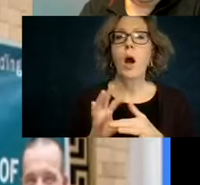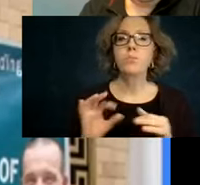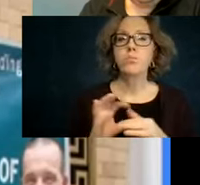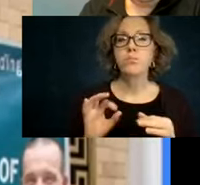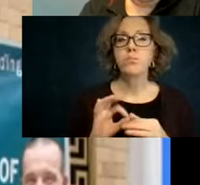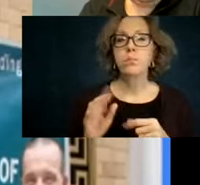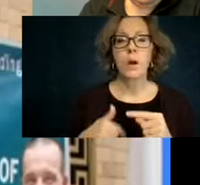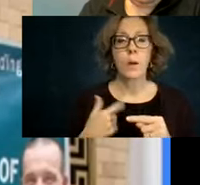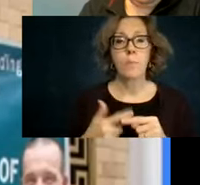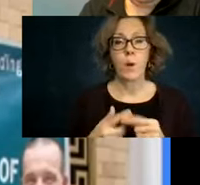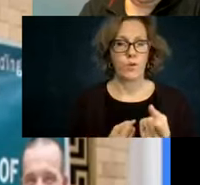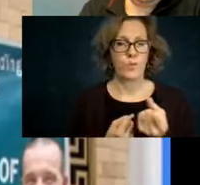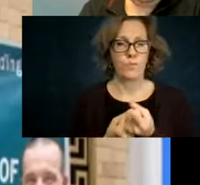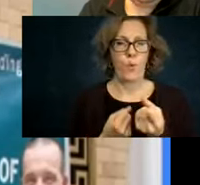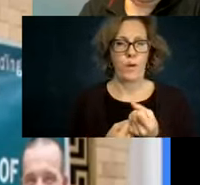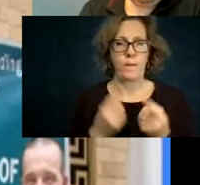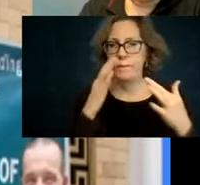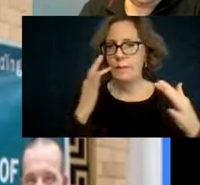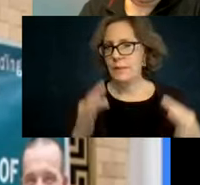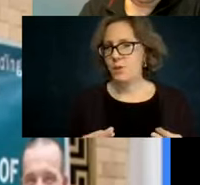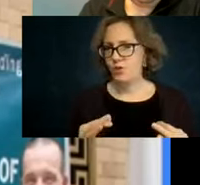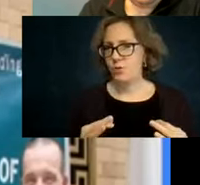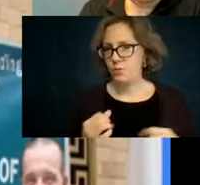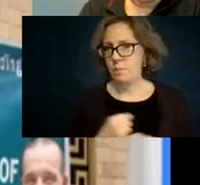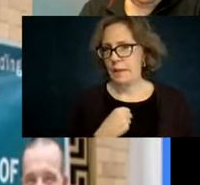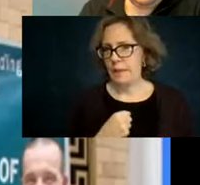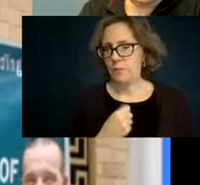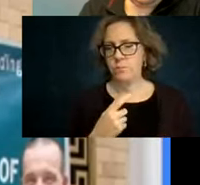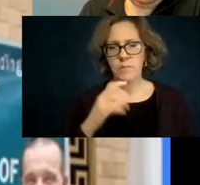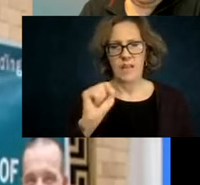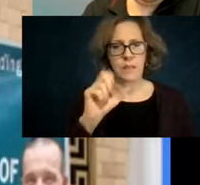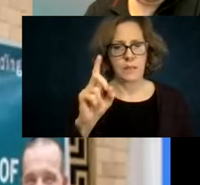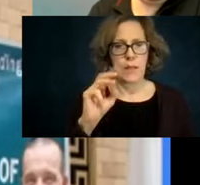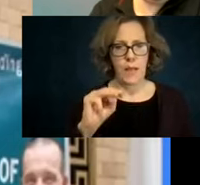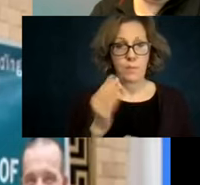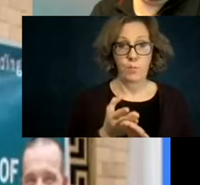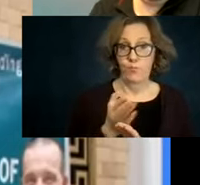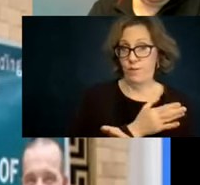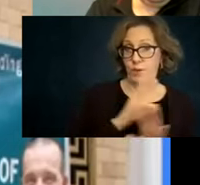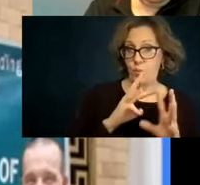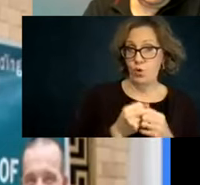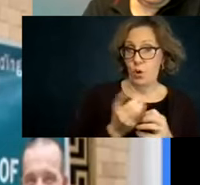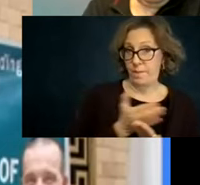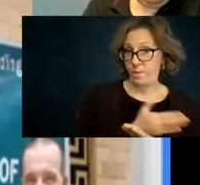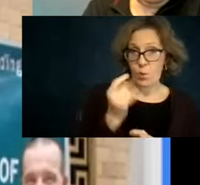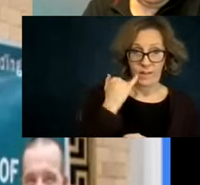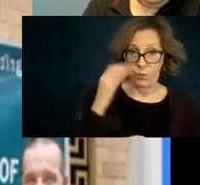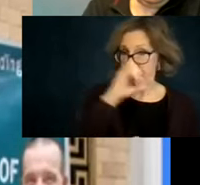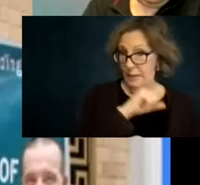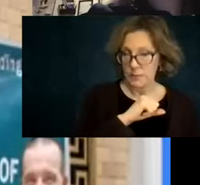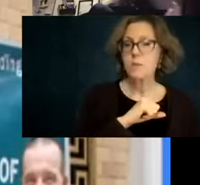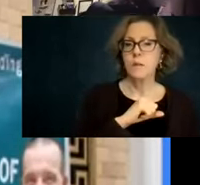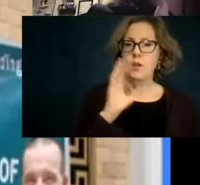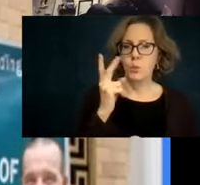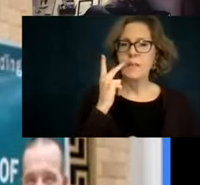about supported decision making. As you just learned from the prior workshop before this, if you didn't get to see it, you'll definitely get